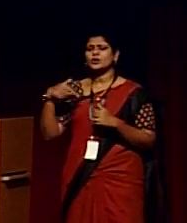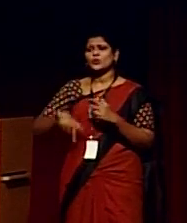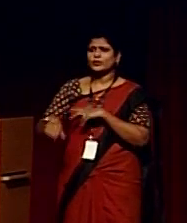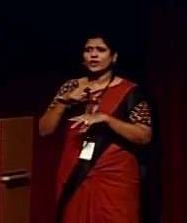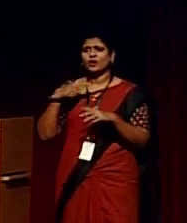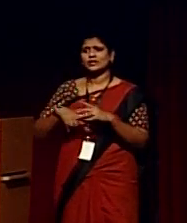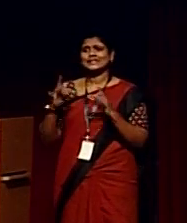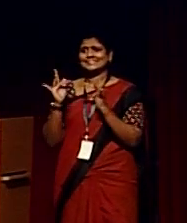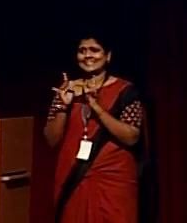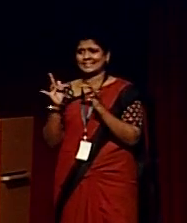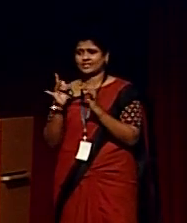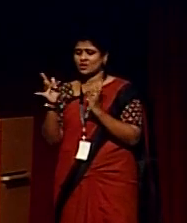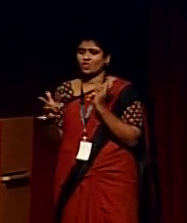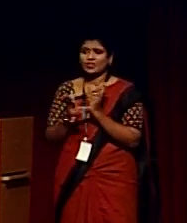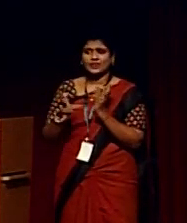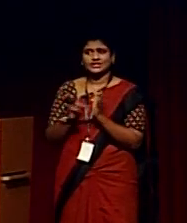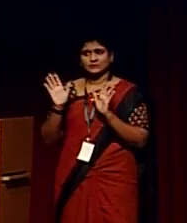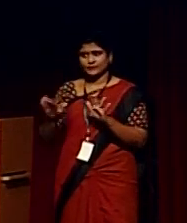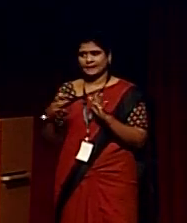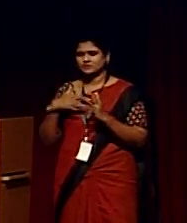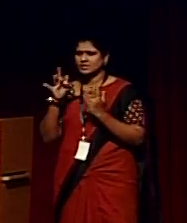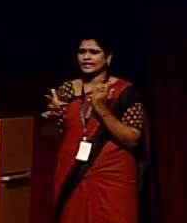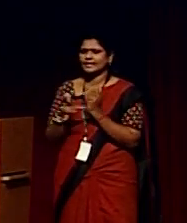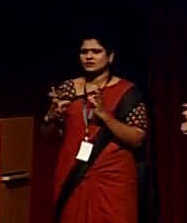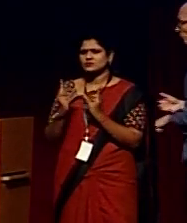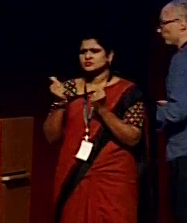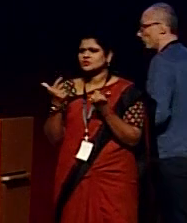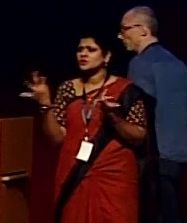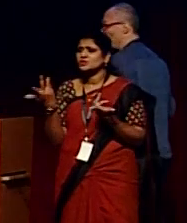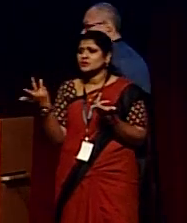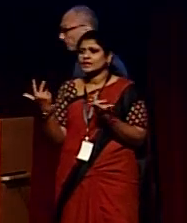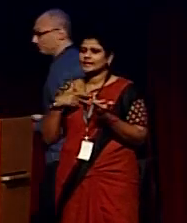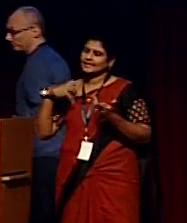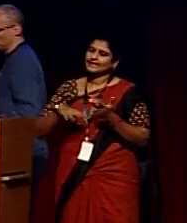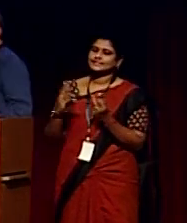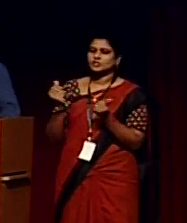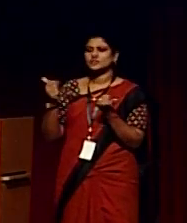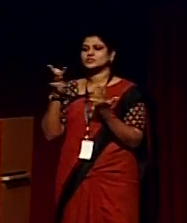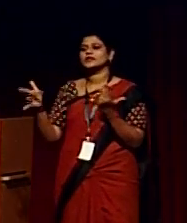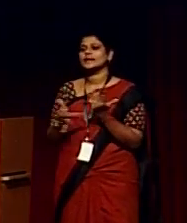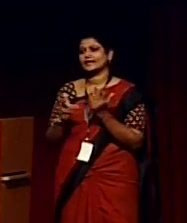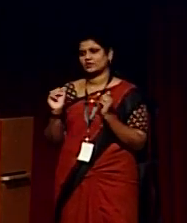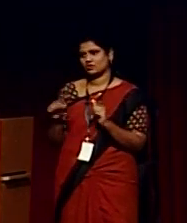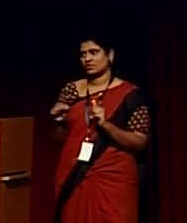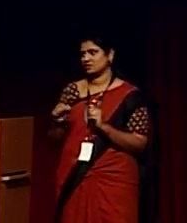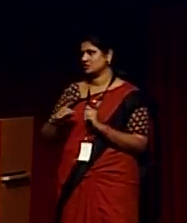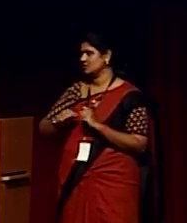now, here, there, and then, and ideally automatically. And that's what I'm trying to build.